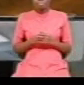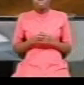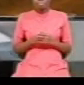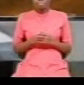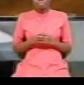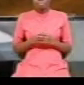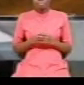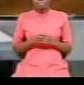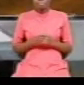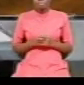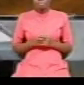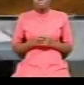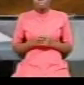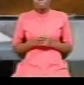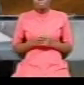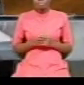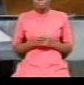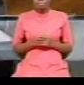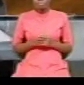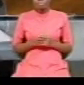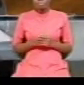reading